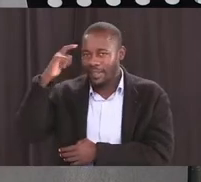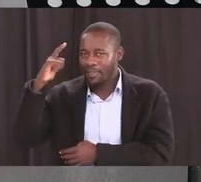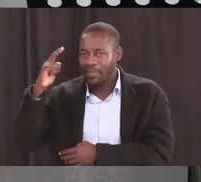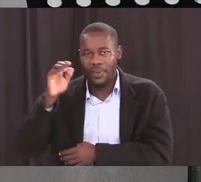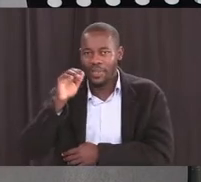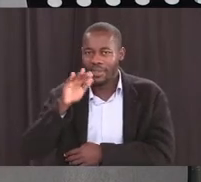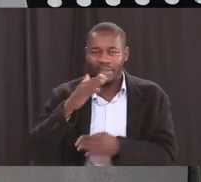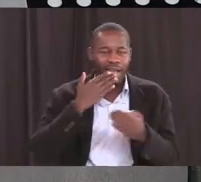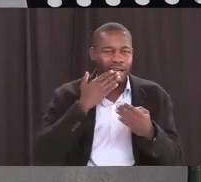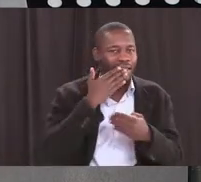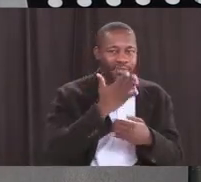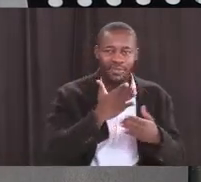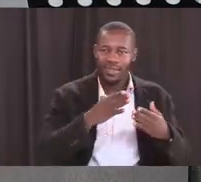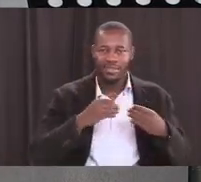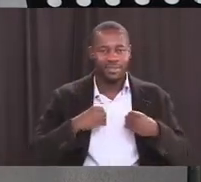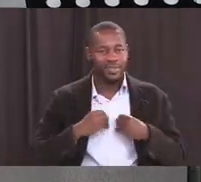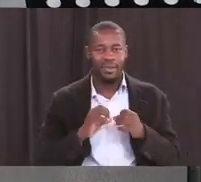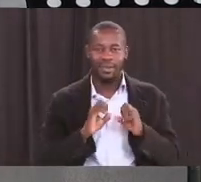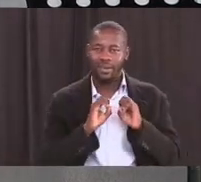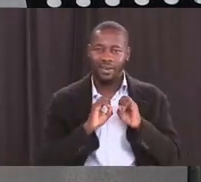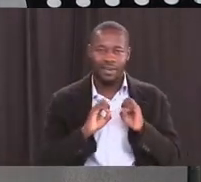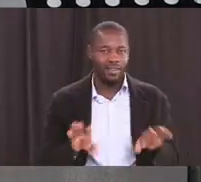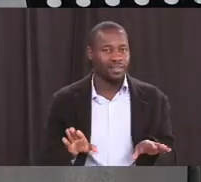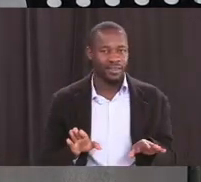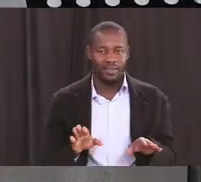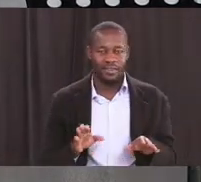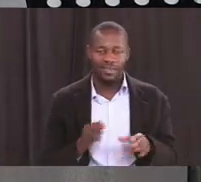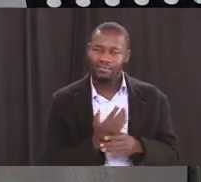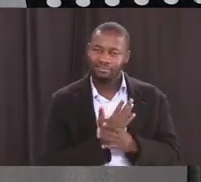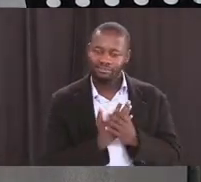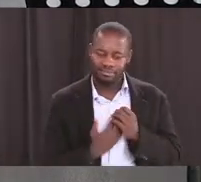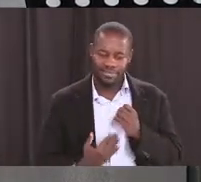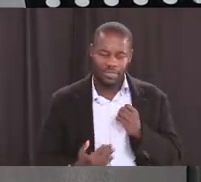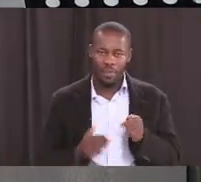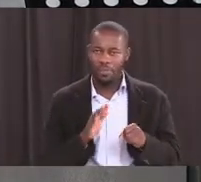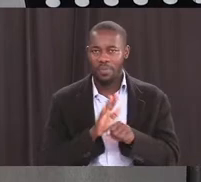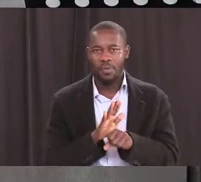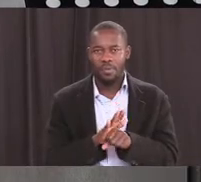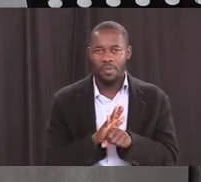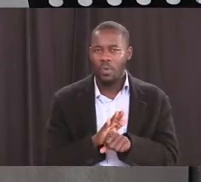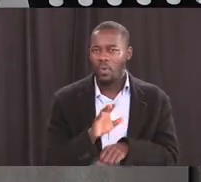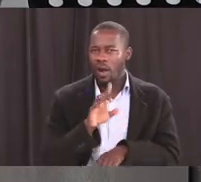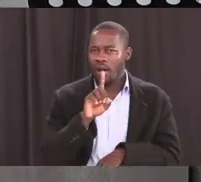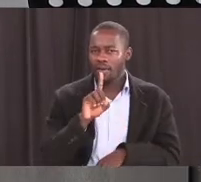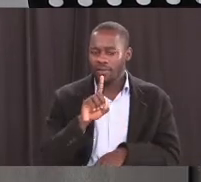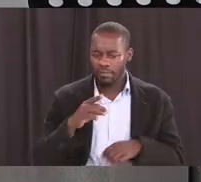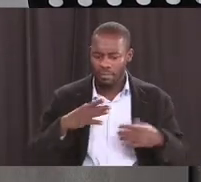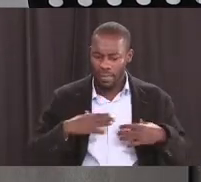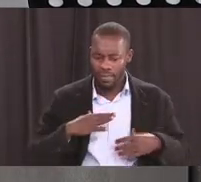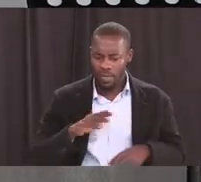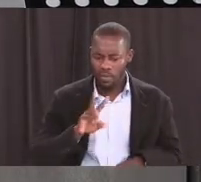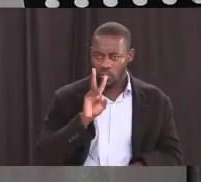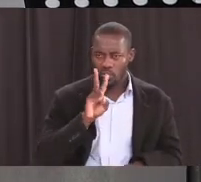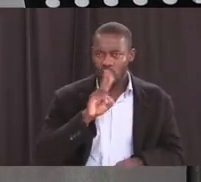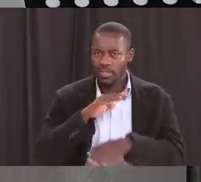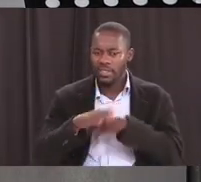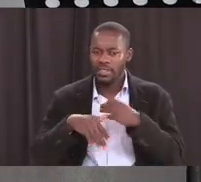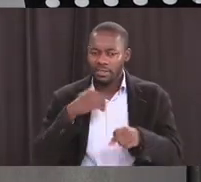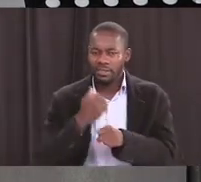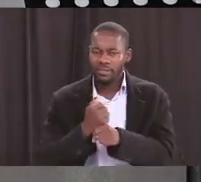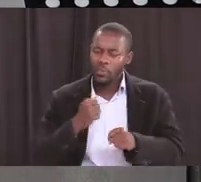child. We have seen a fertility doctor for almost 2 years, trying different things. Nothing